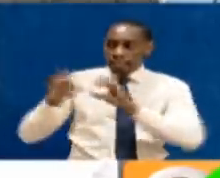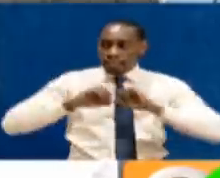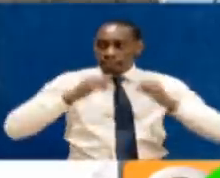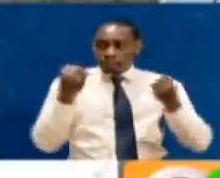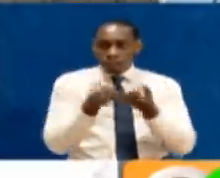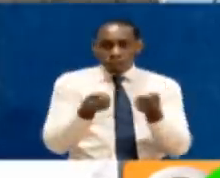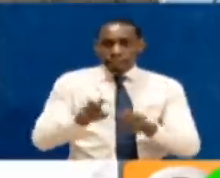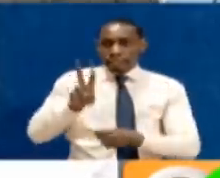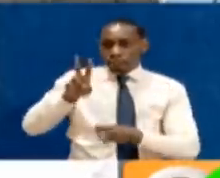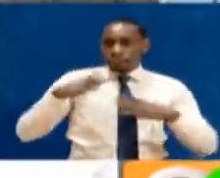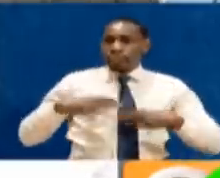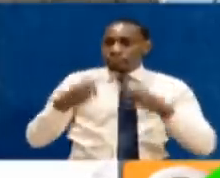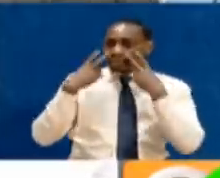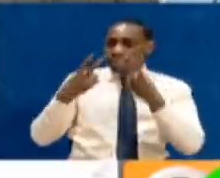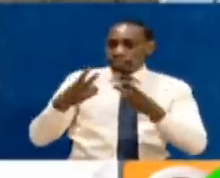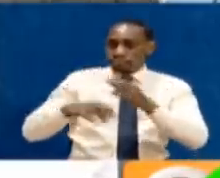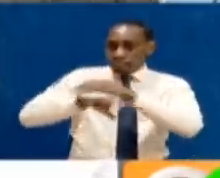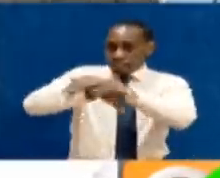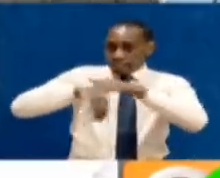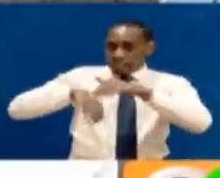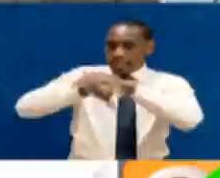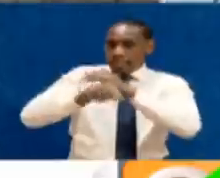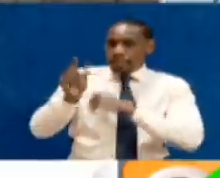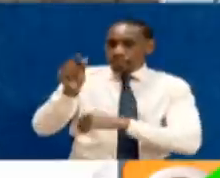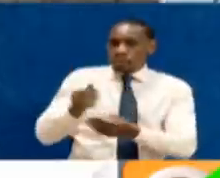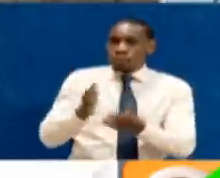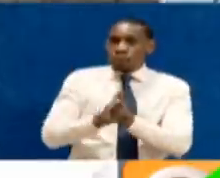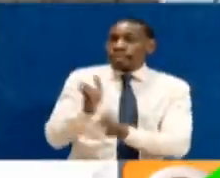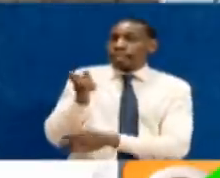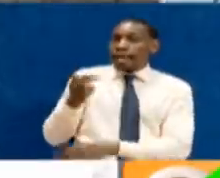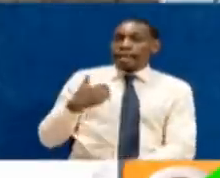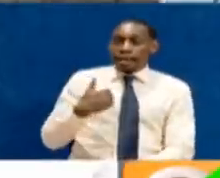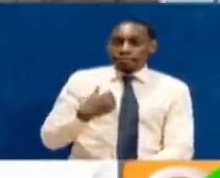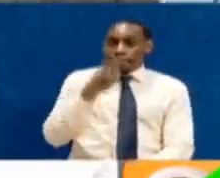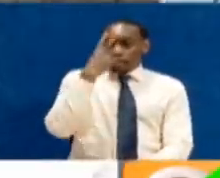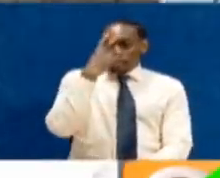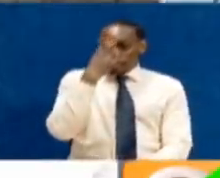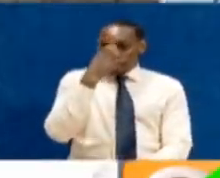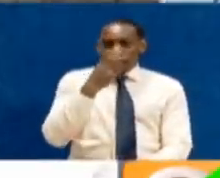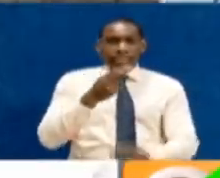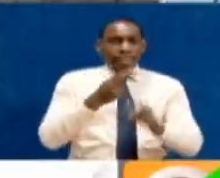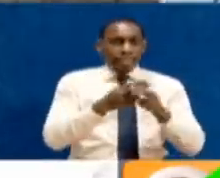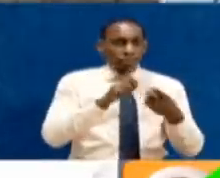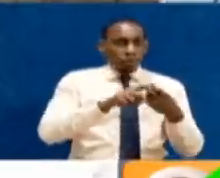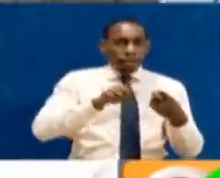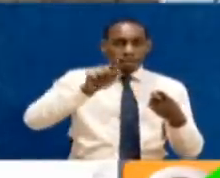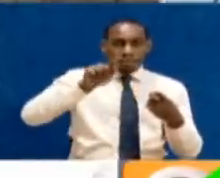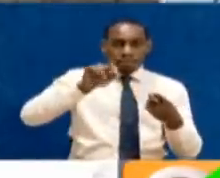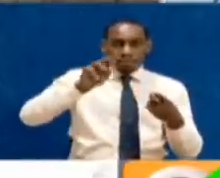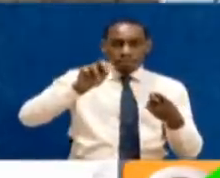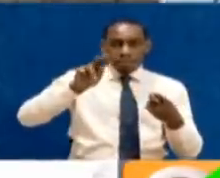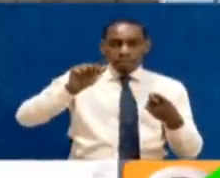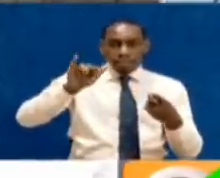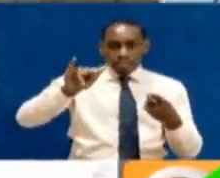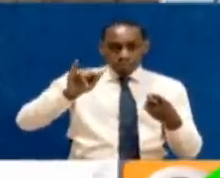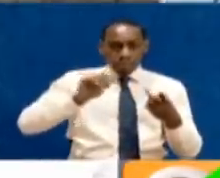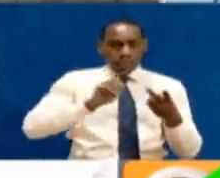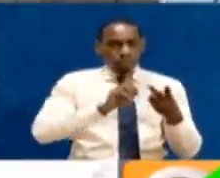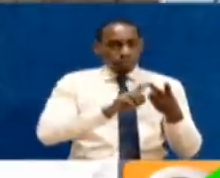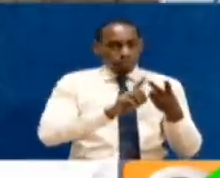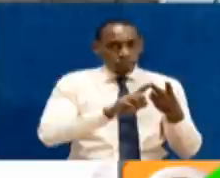media, two men are seen robbing a pedestrian at gunpoint. The suspects have been named as Timothy Jahan